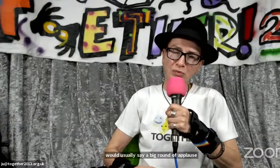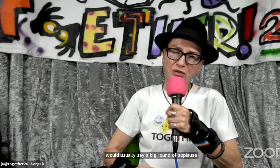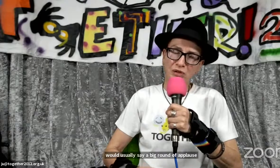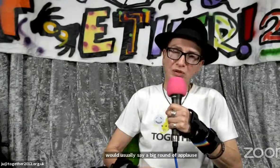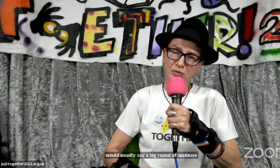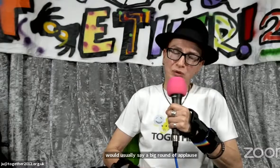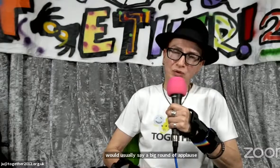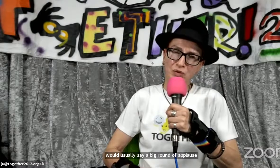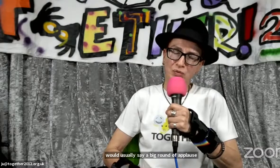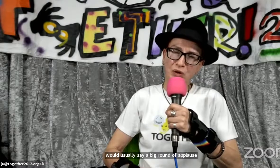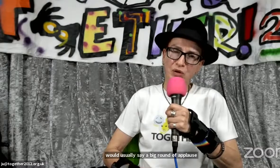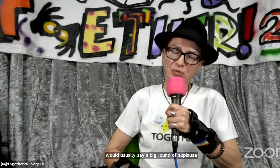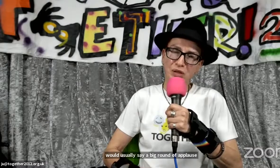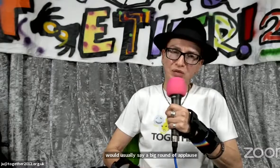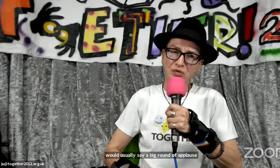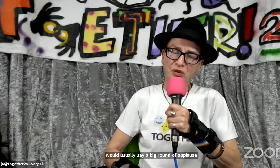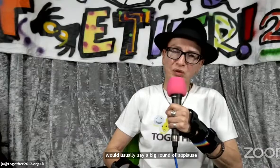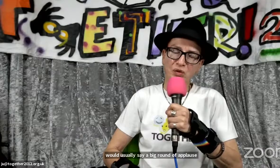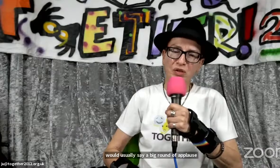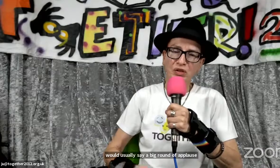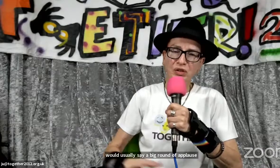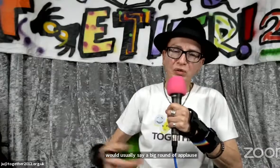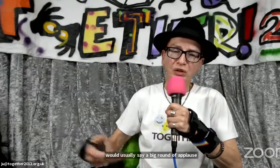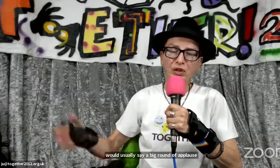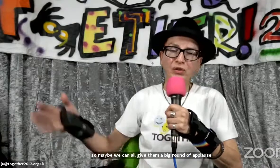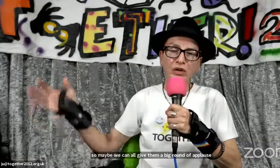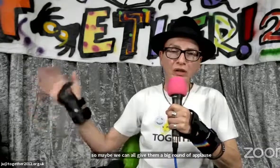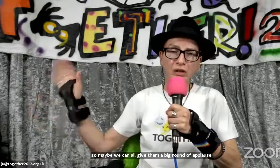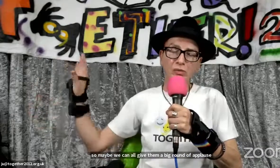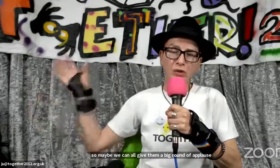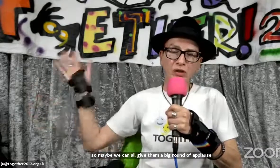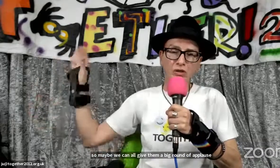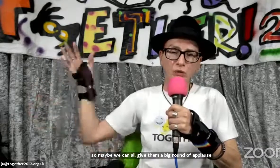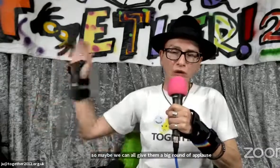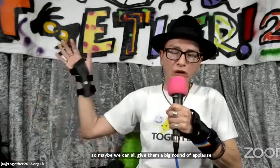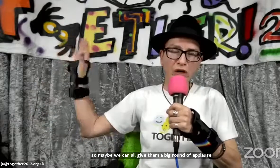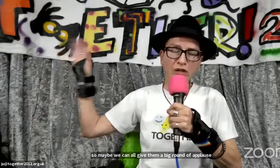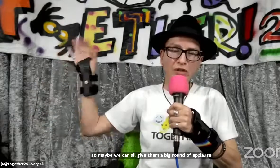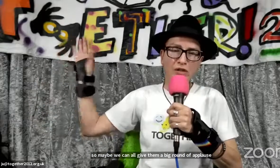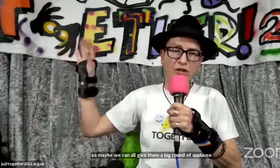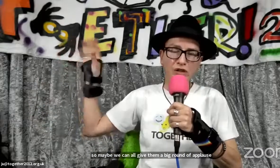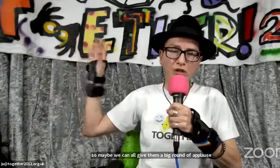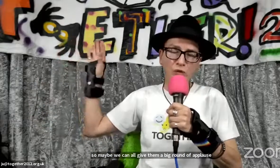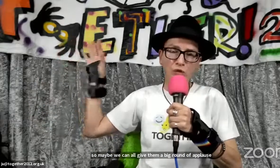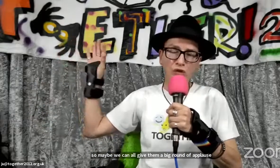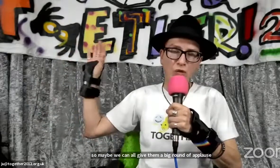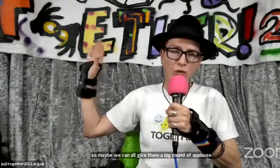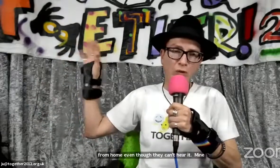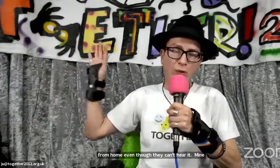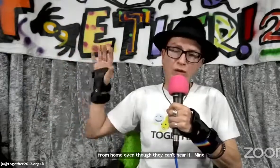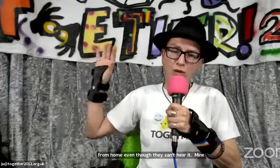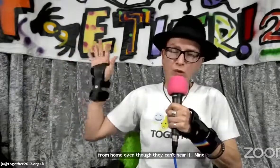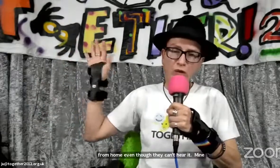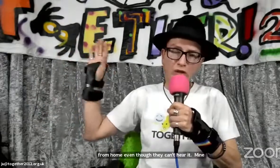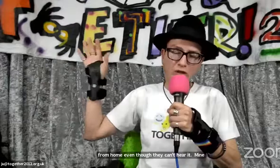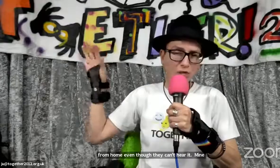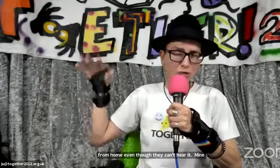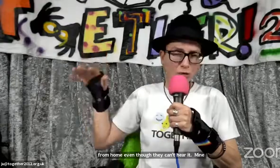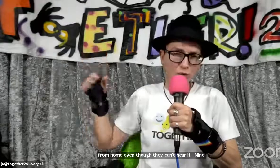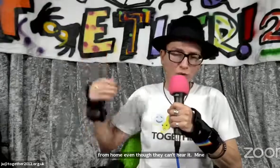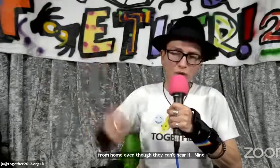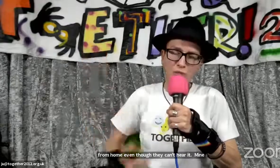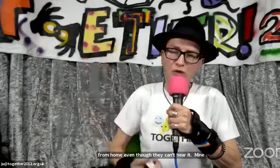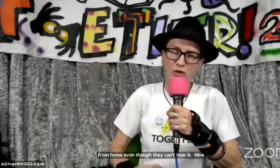them a big round of applause from home, even though they can't hear it. Mine is one-handed and also more like